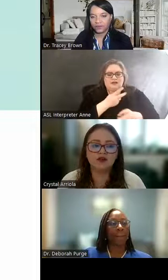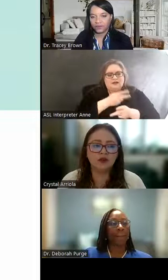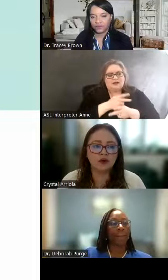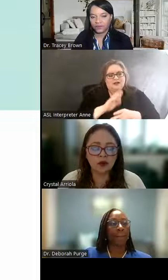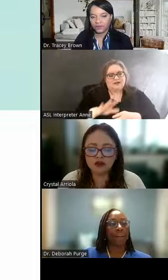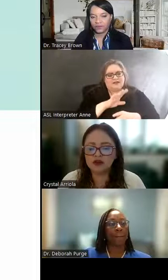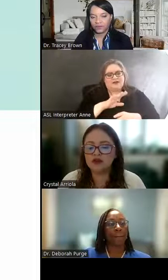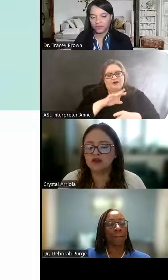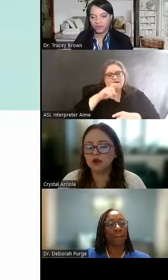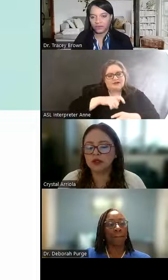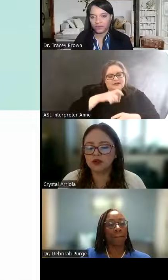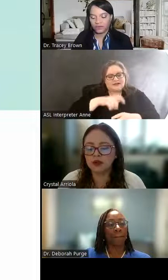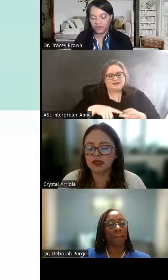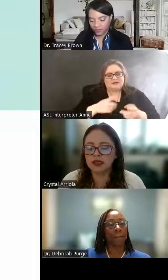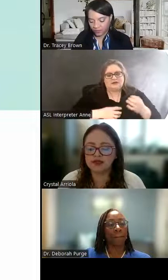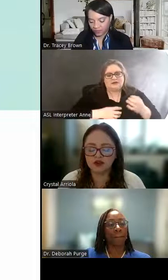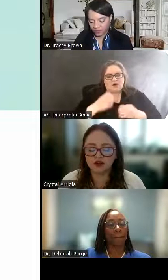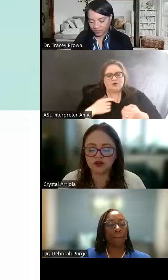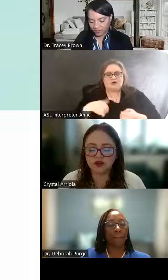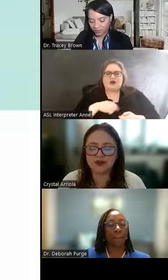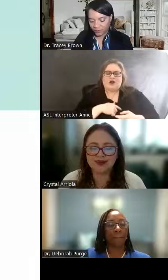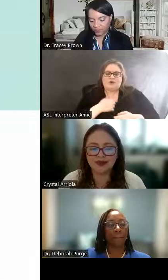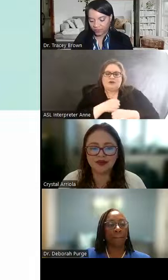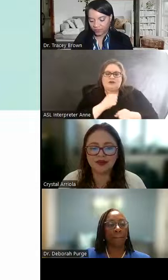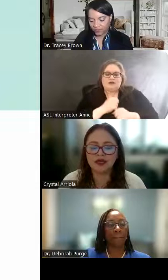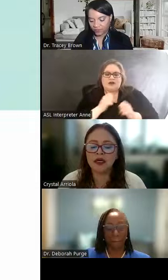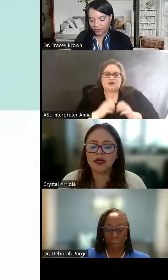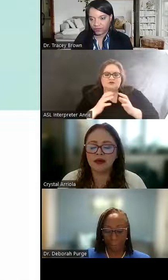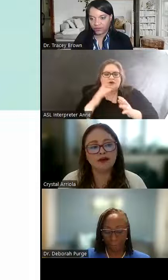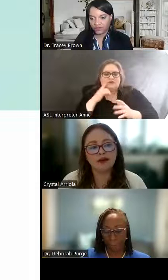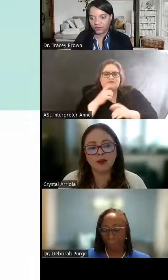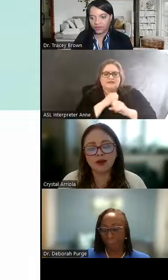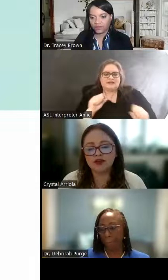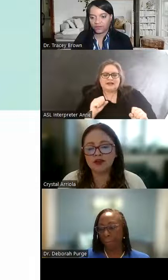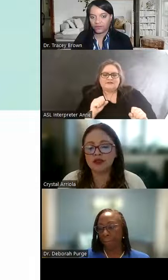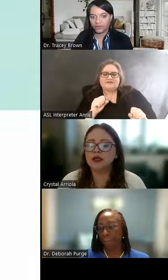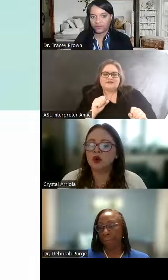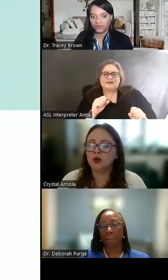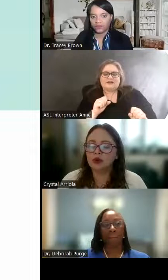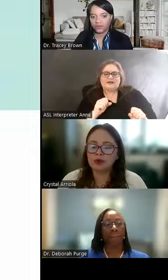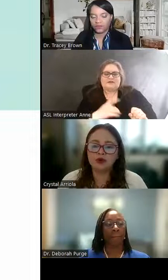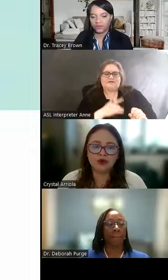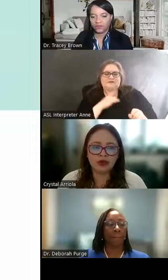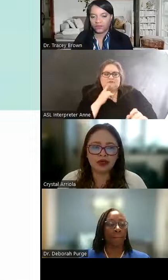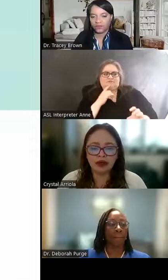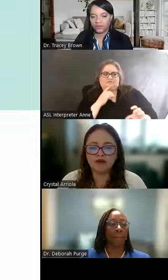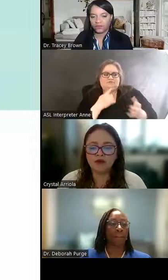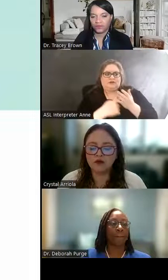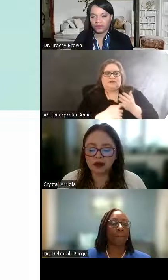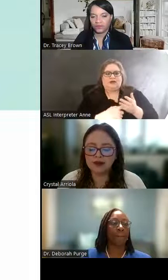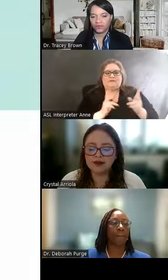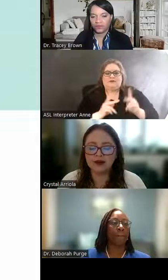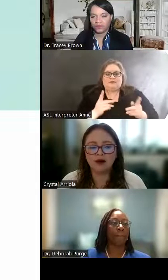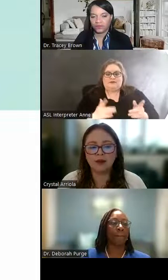needs, to their emotions? Are we creating a structure for safety and collaboration where people feel like they have